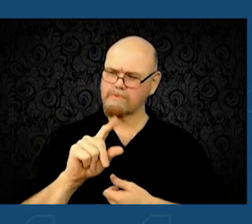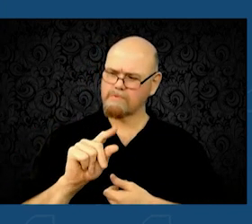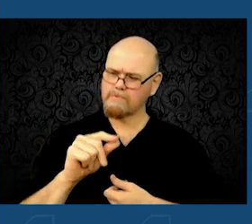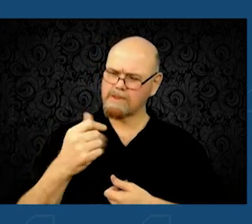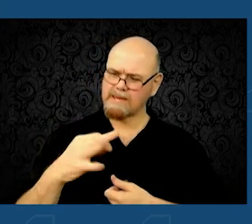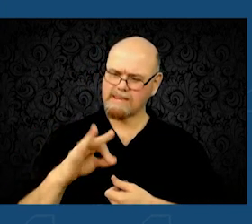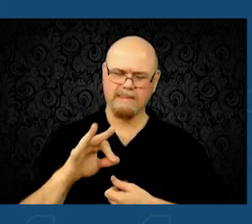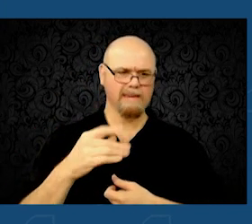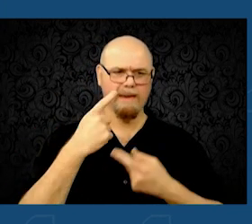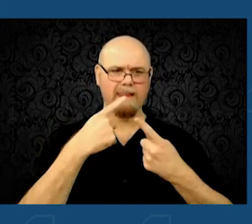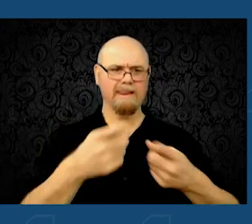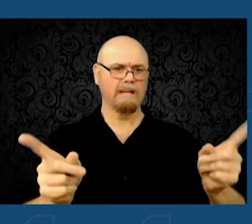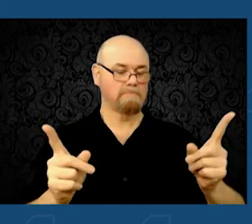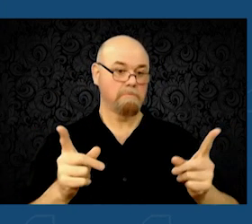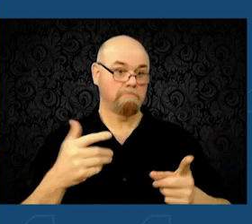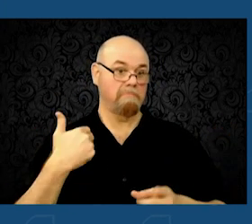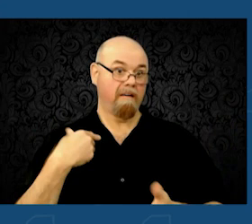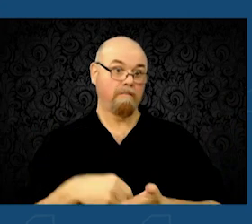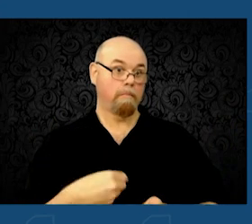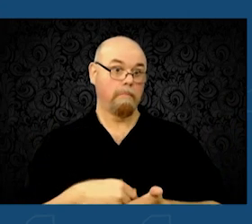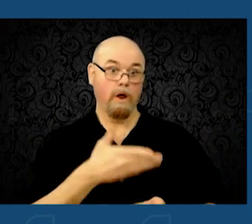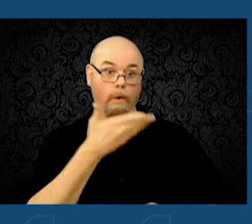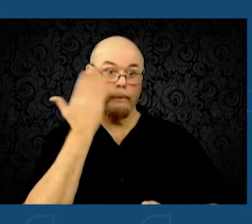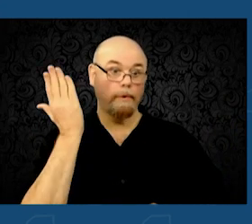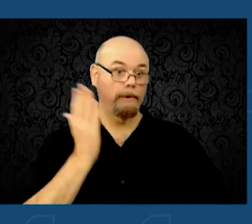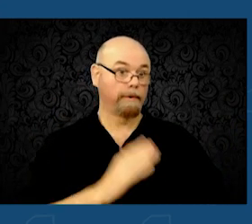penny. We didn't own no land.